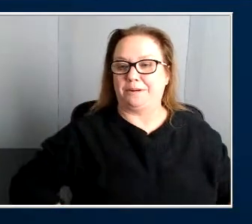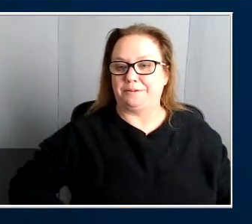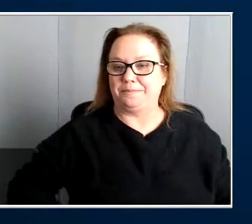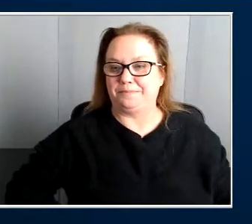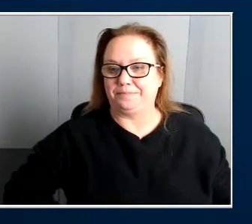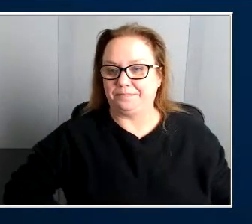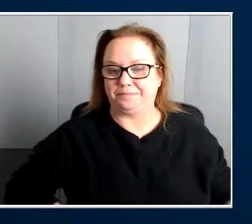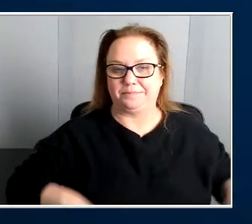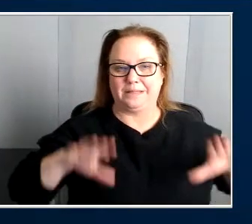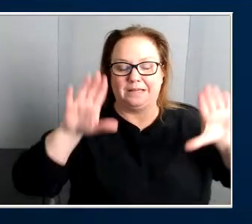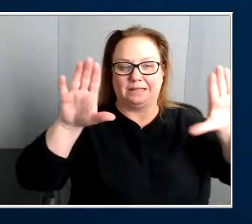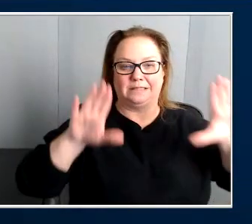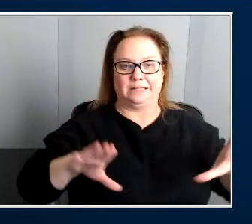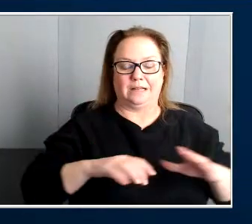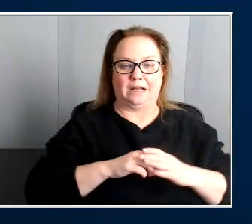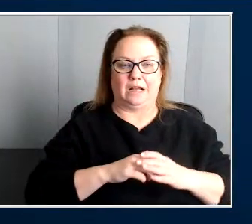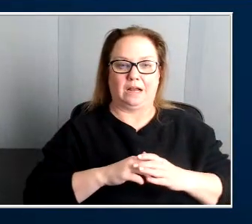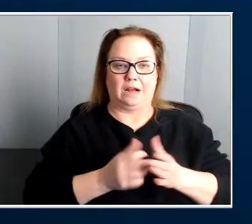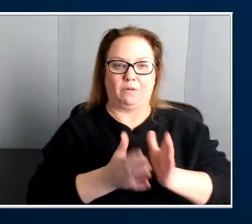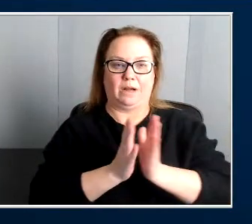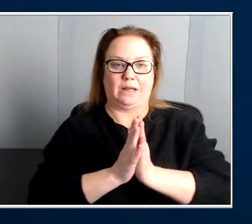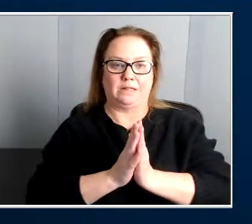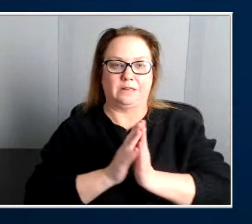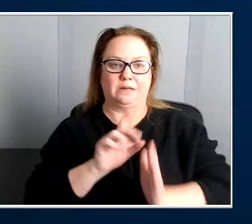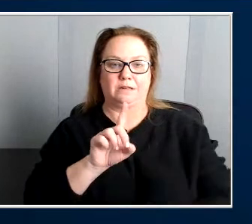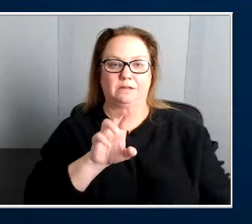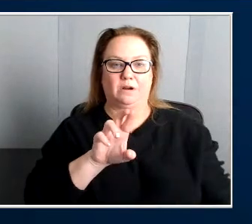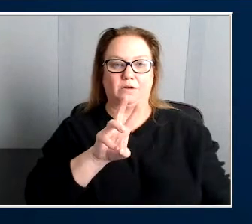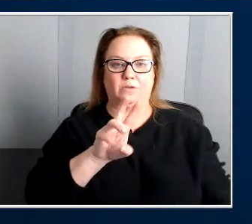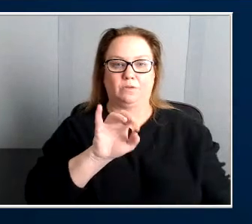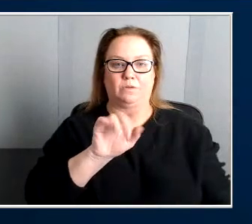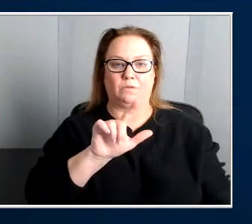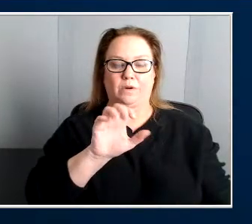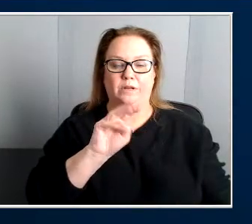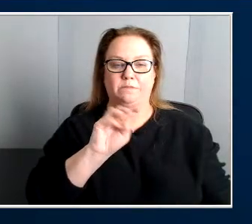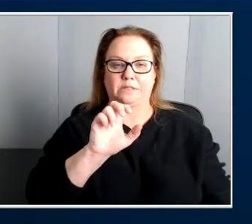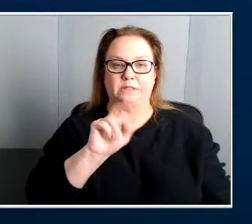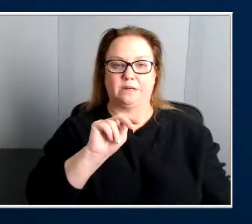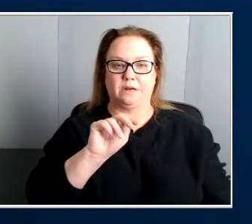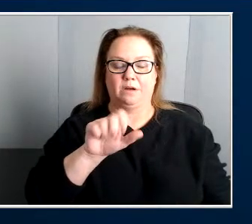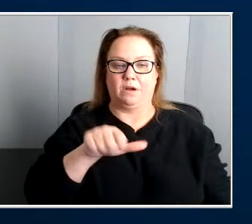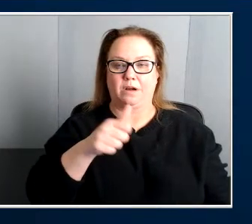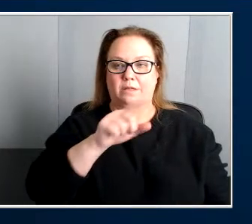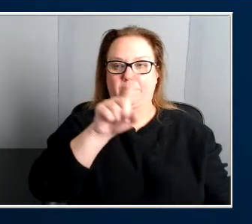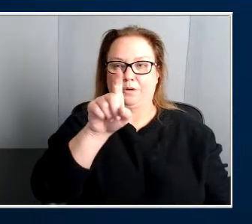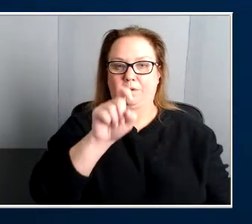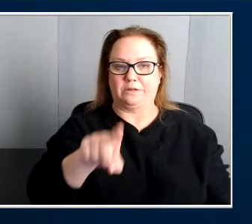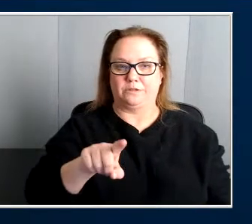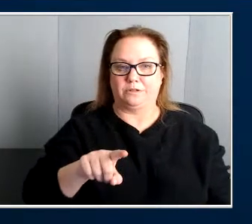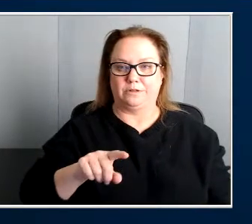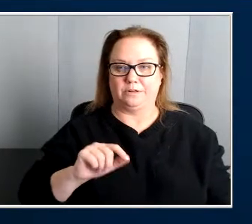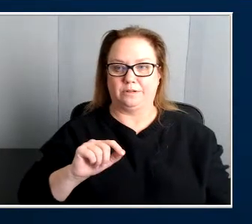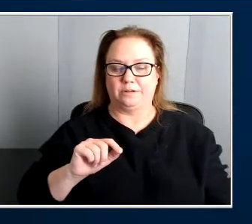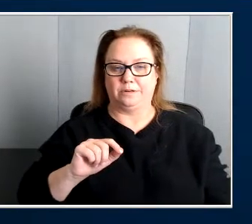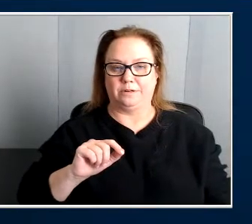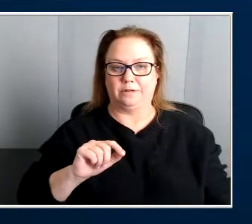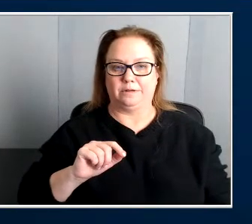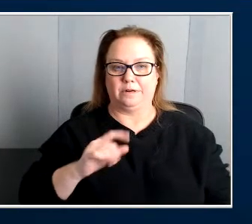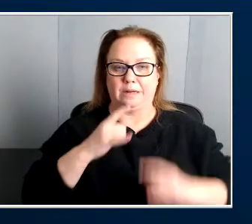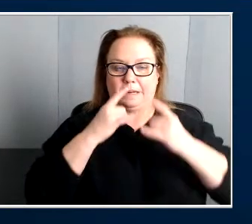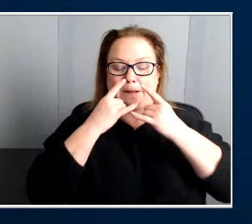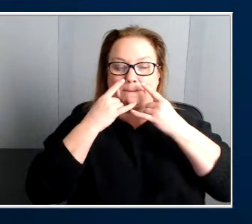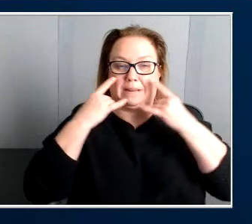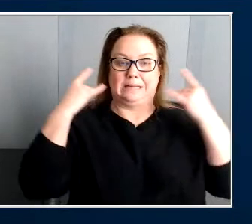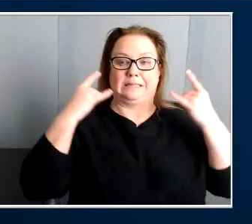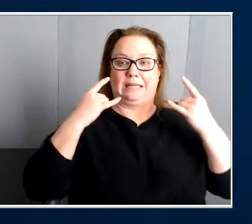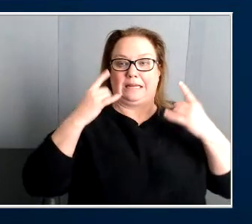love that. I want to ask Dr. Williamson another question. Dr. Williamson, masking. Now that this pandemic